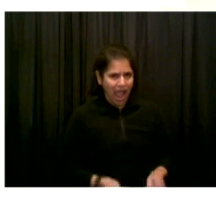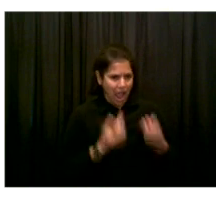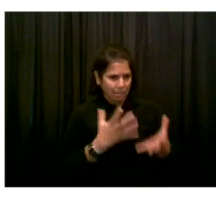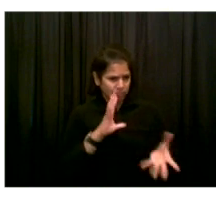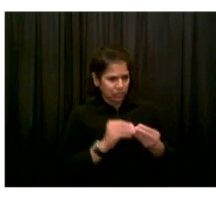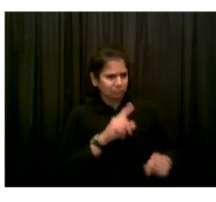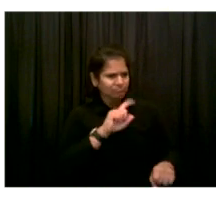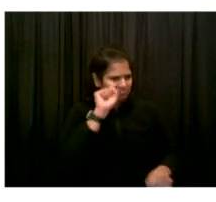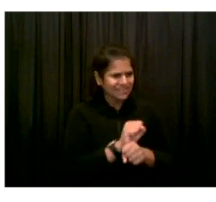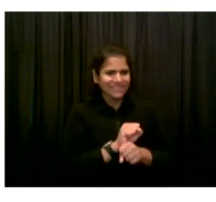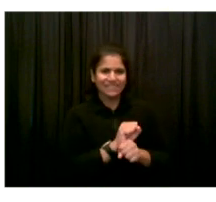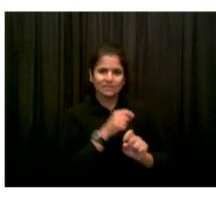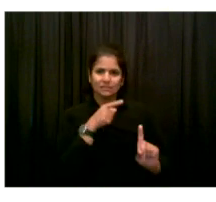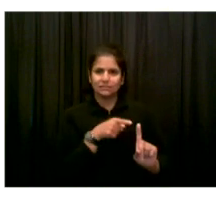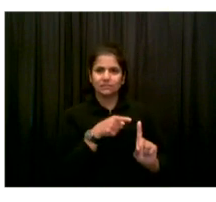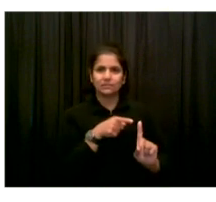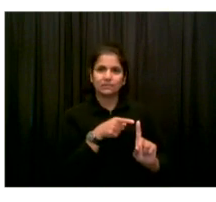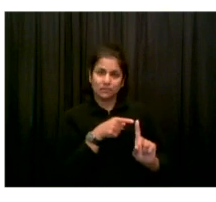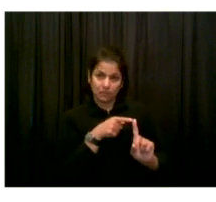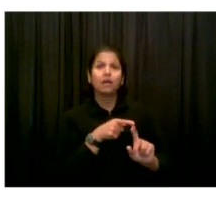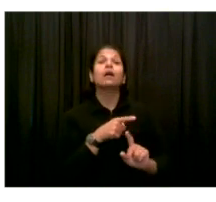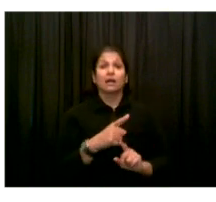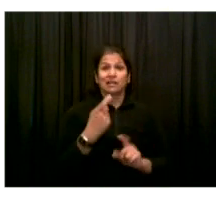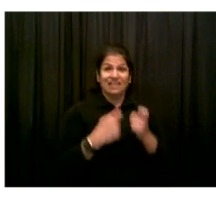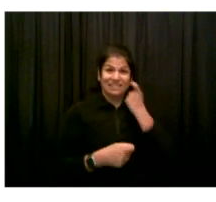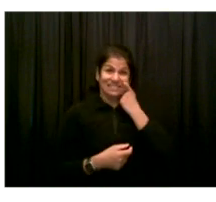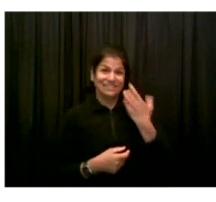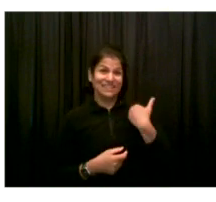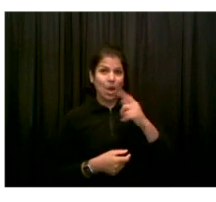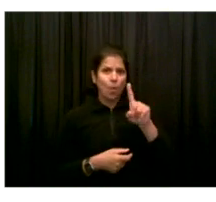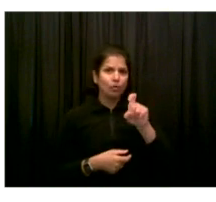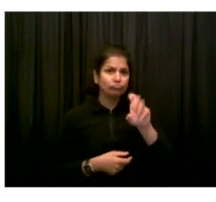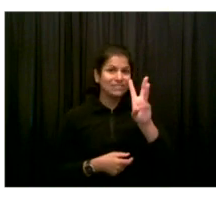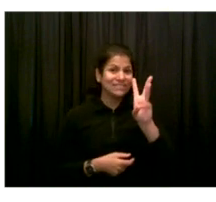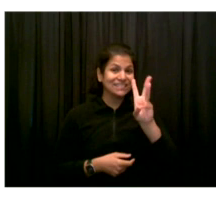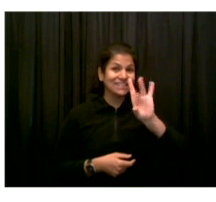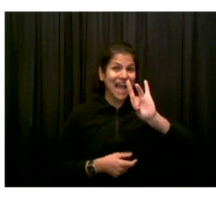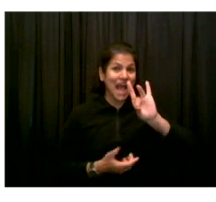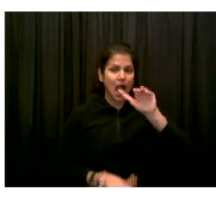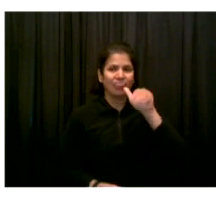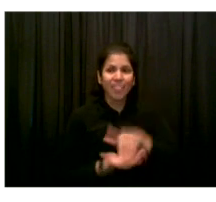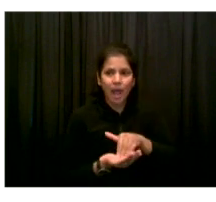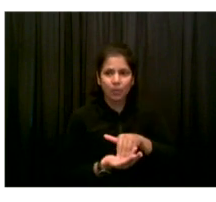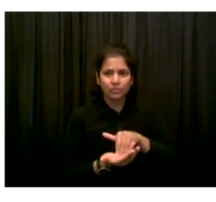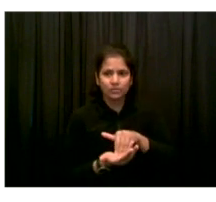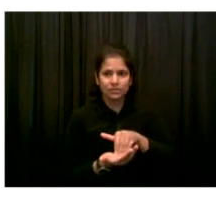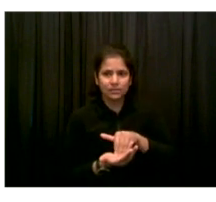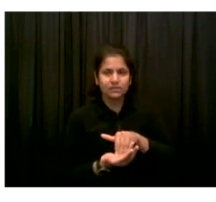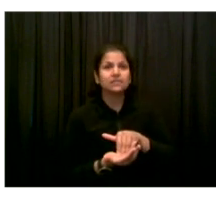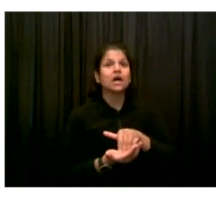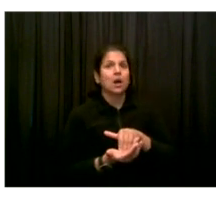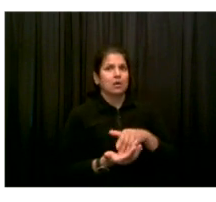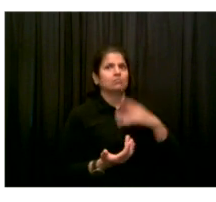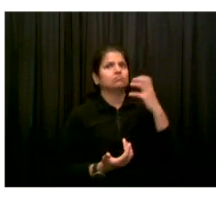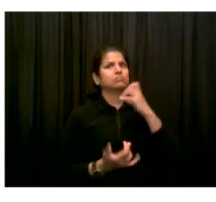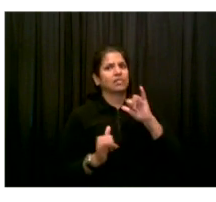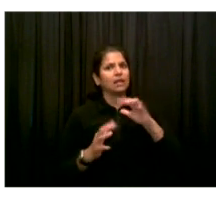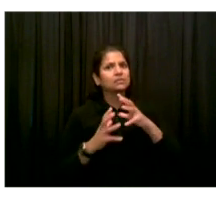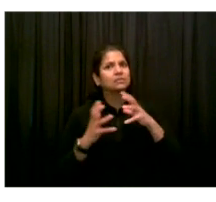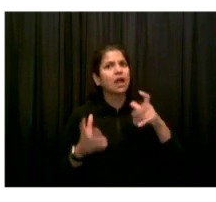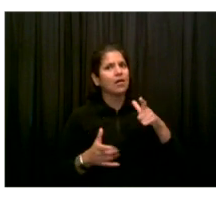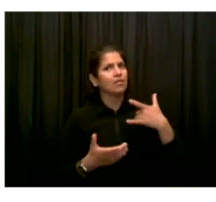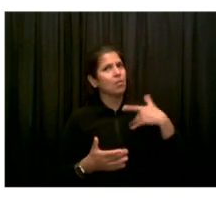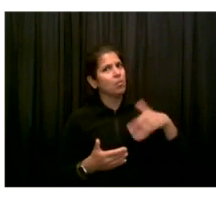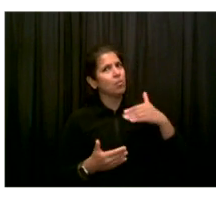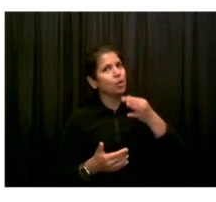168,490 PCR plus antigen tests. That's a new record for us. That's actually still counting. So it'll probably be north of 170,000 soon. That's